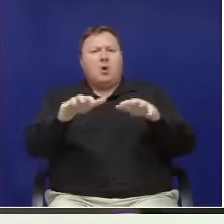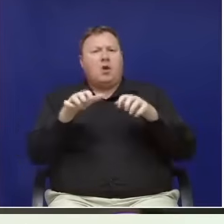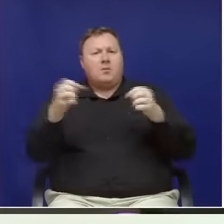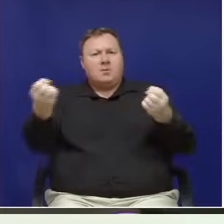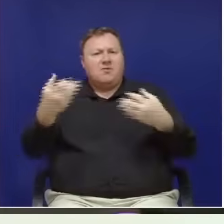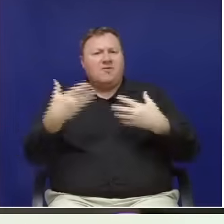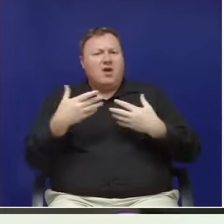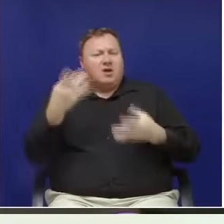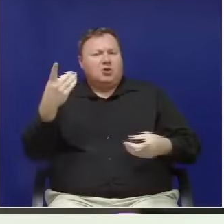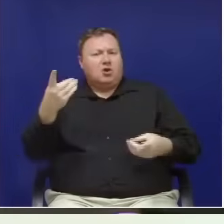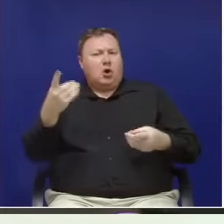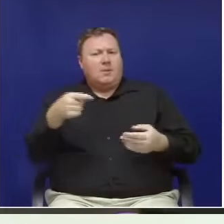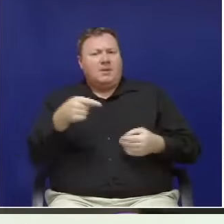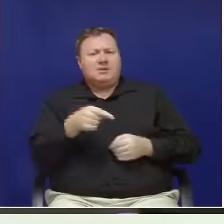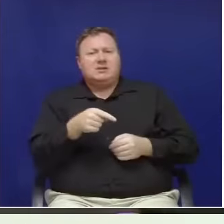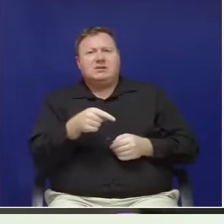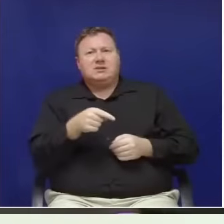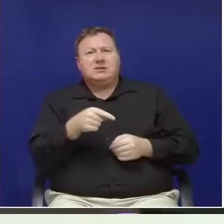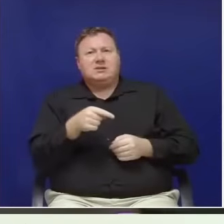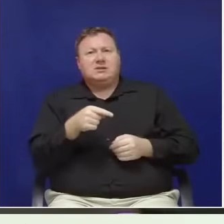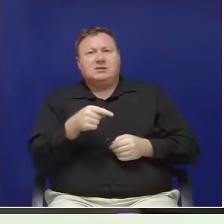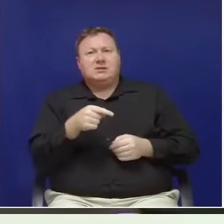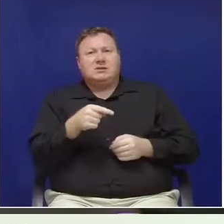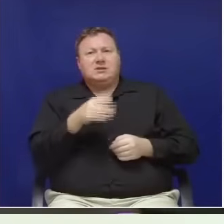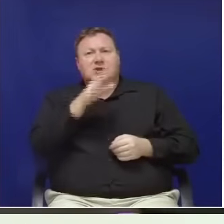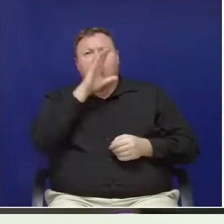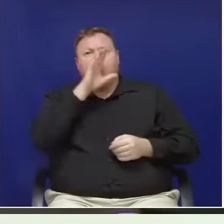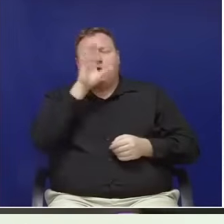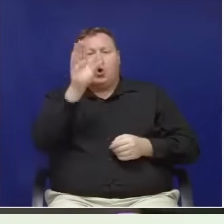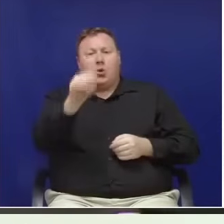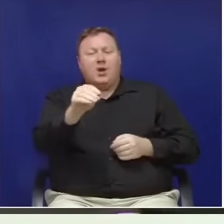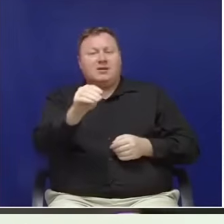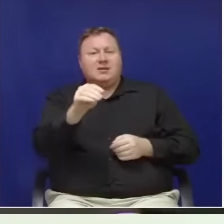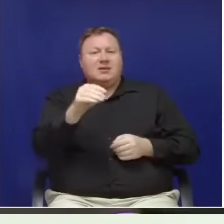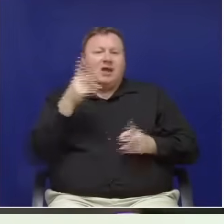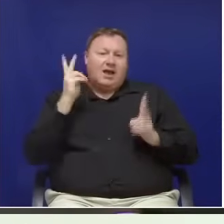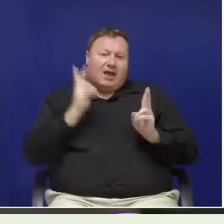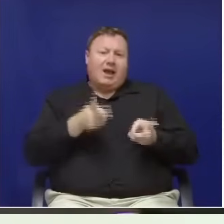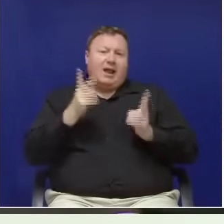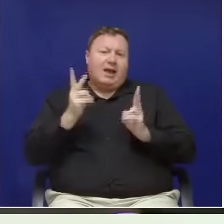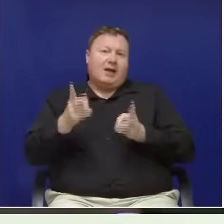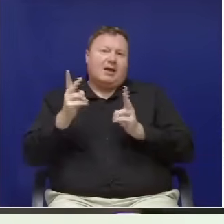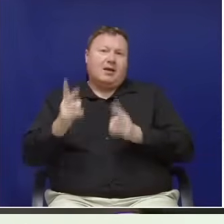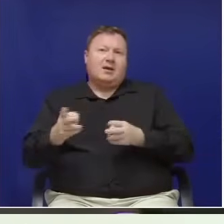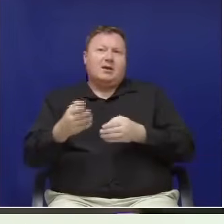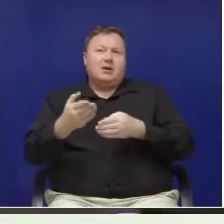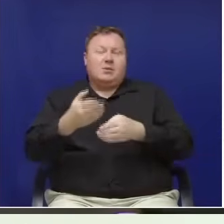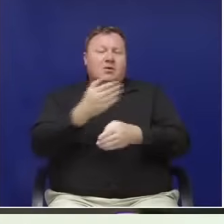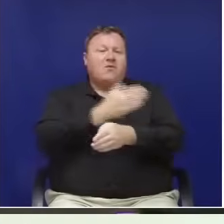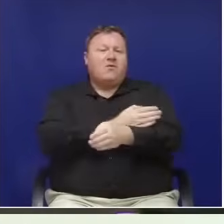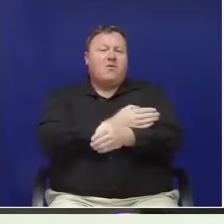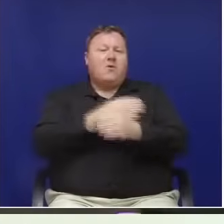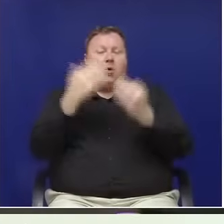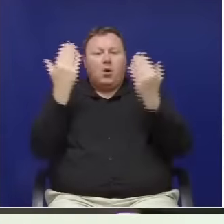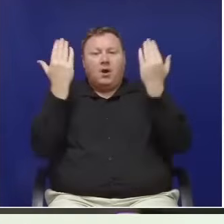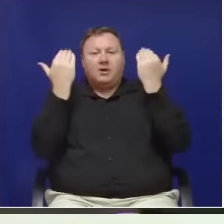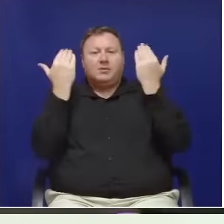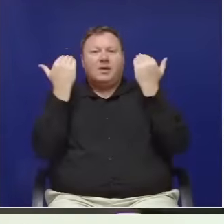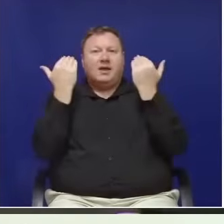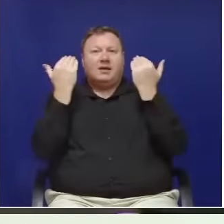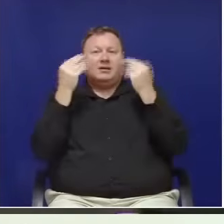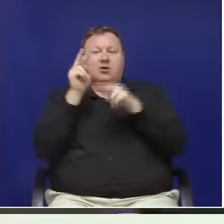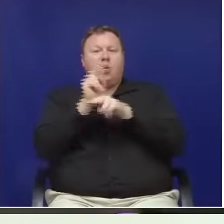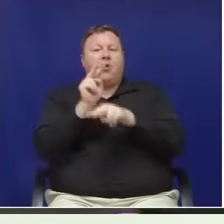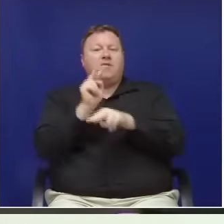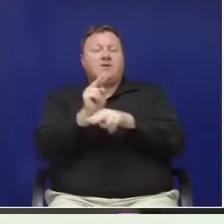despite requesting it repeatedly and before being expected to exercise